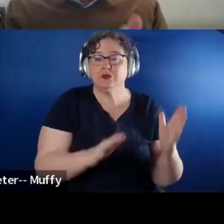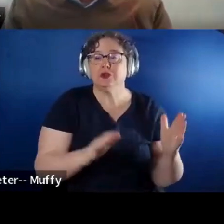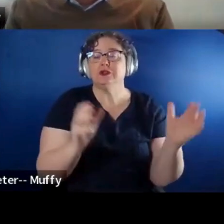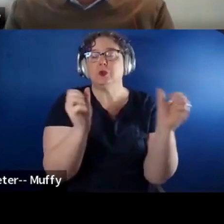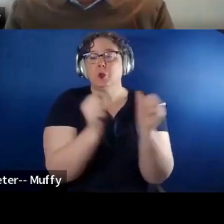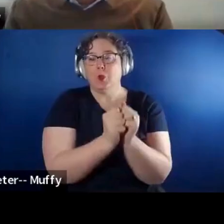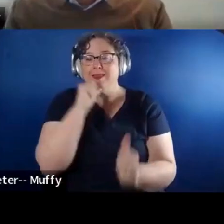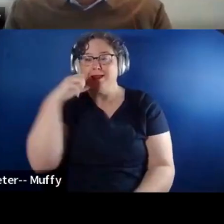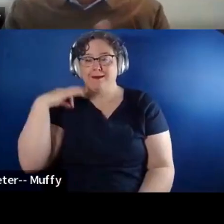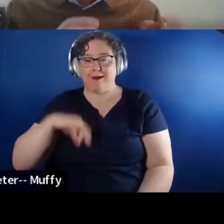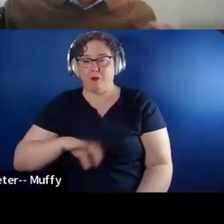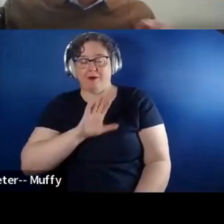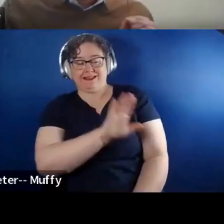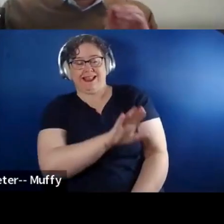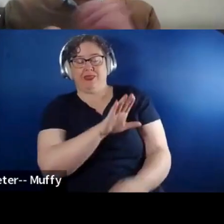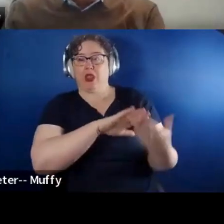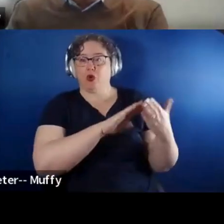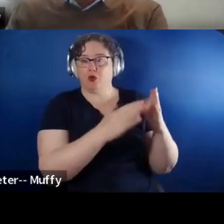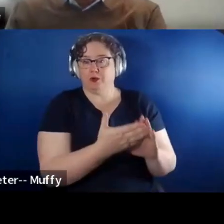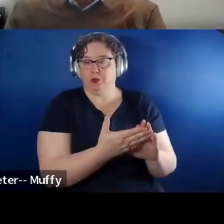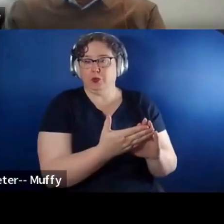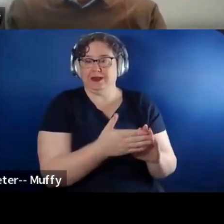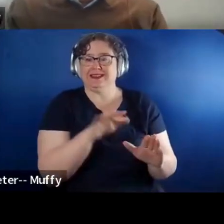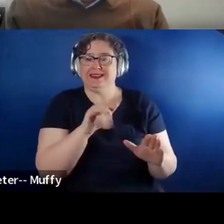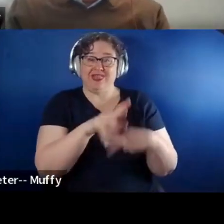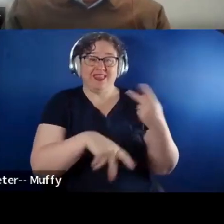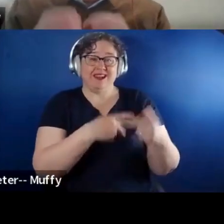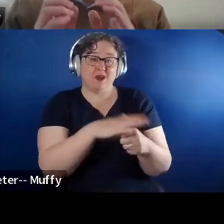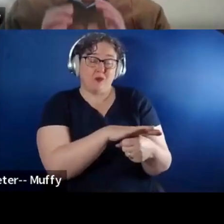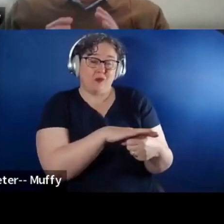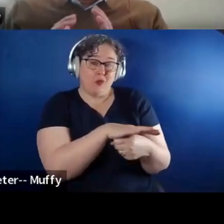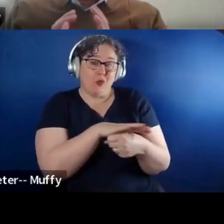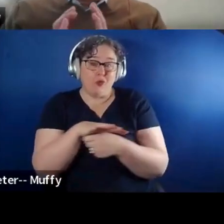nonprofits in their communities. I mean, that kind of localization,